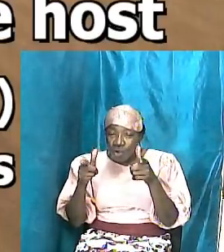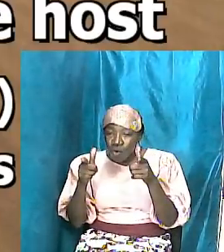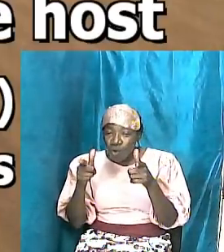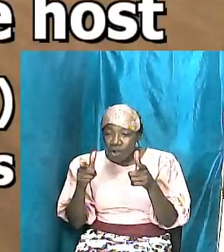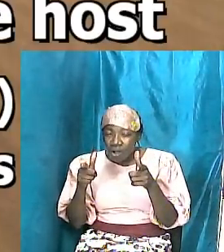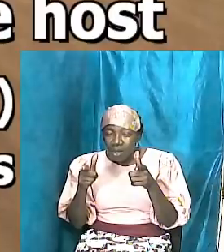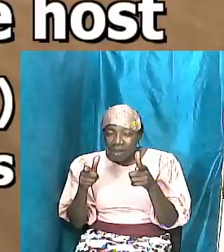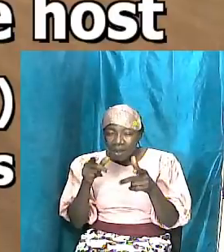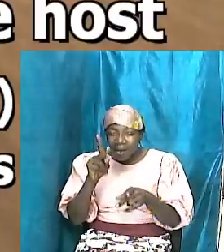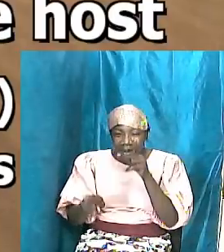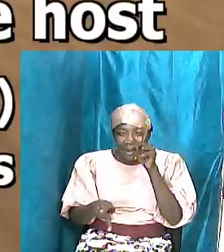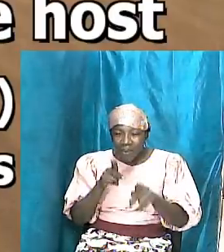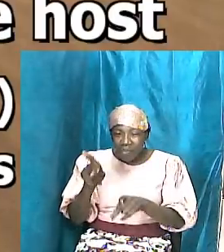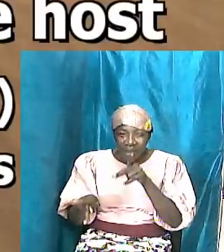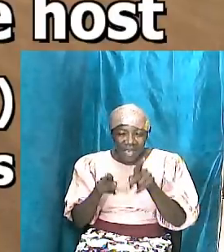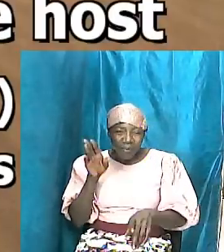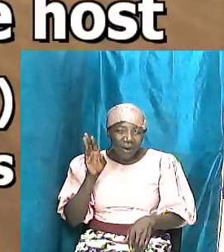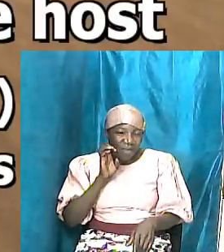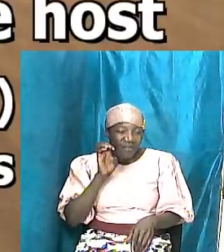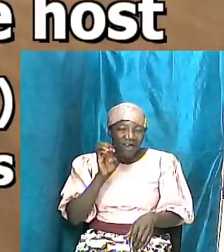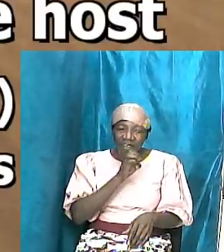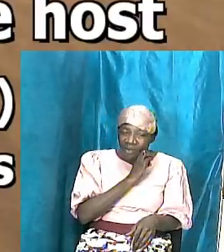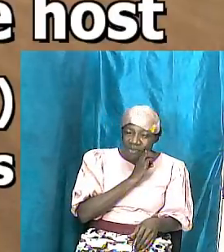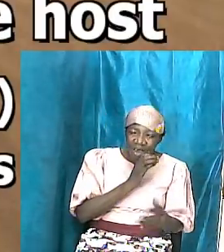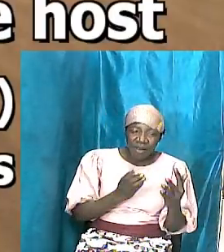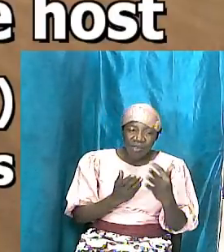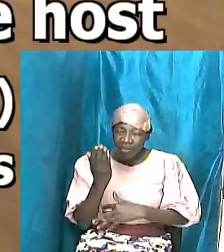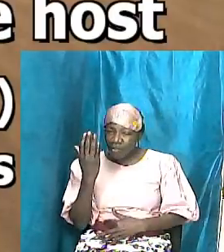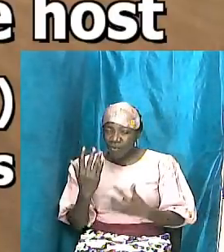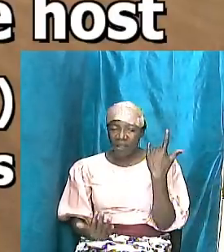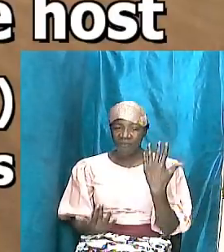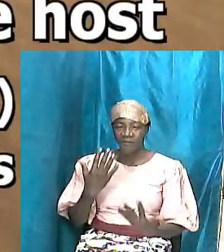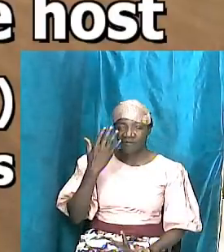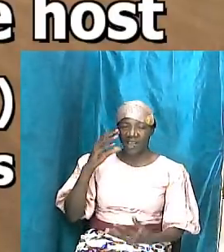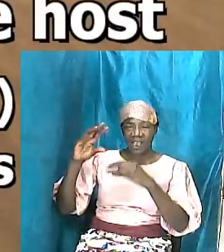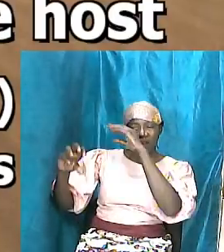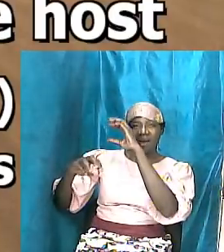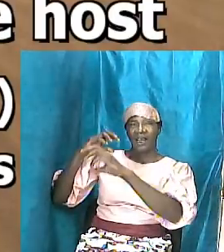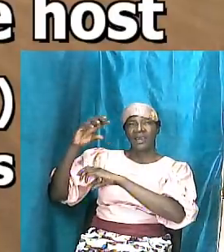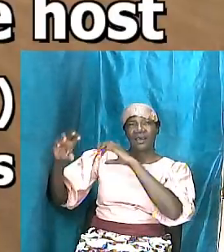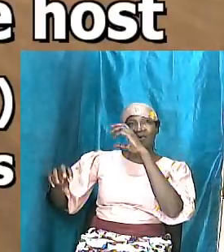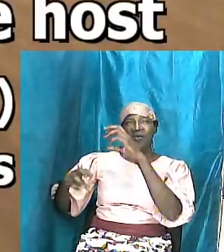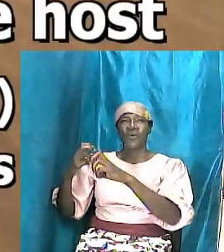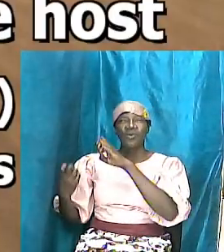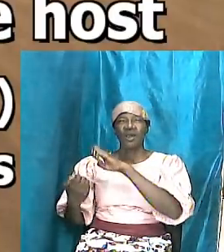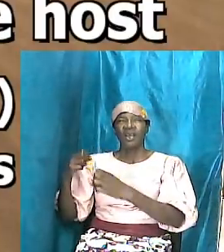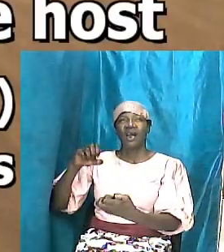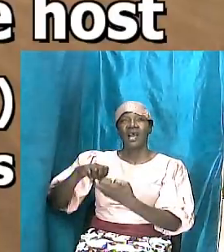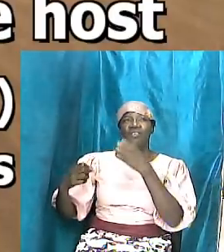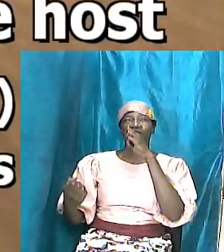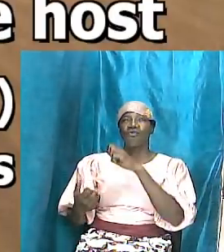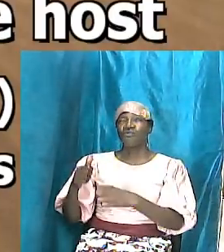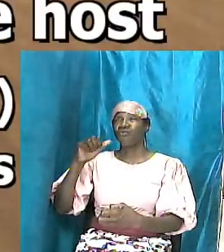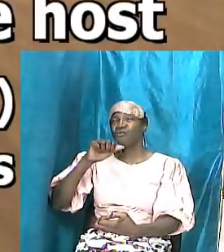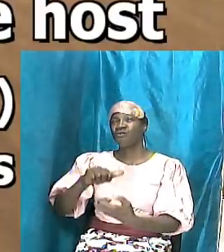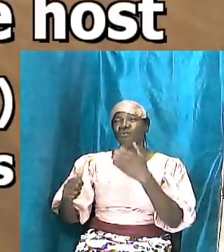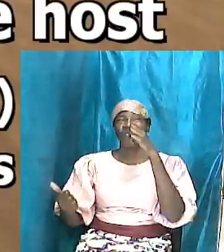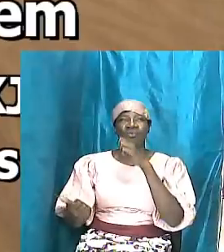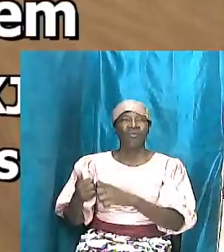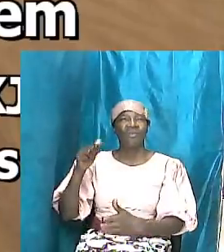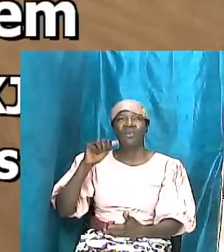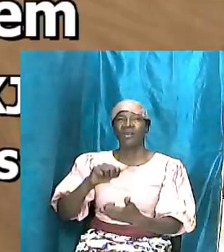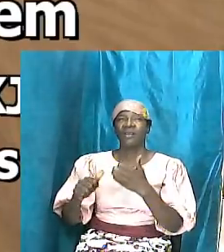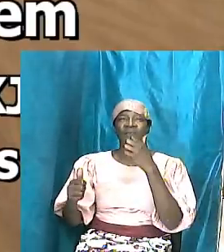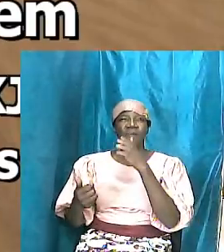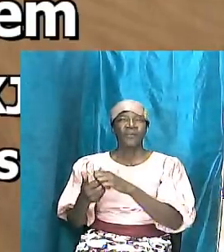of the Egyptians through the pillar of fire and of the cloud, and troubled the host of the Egyptian. We're